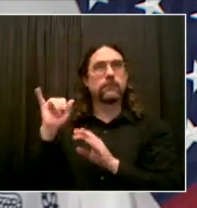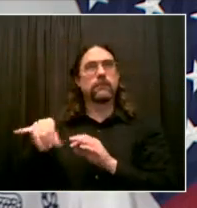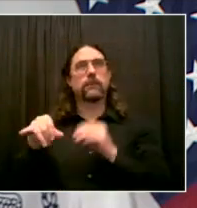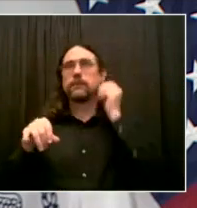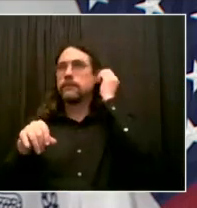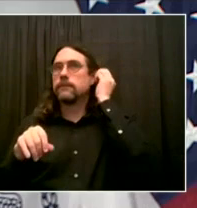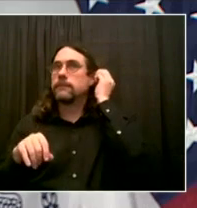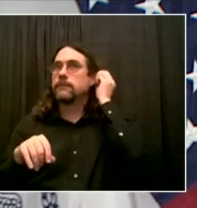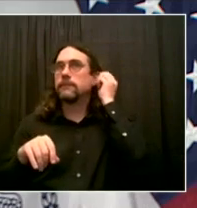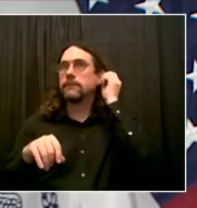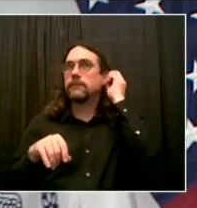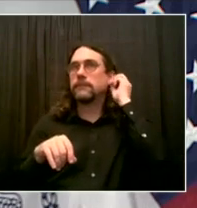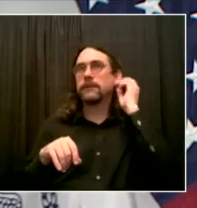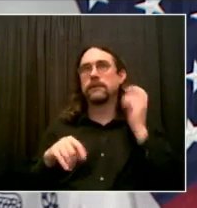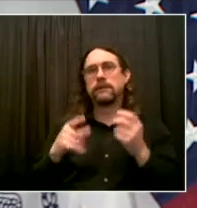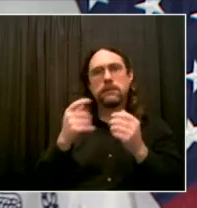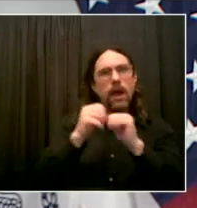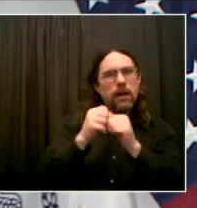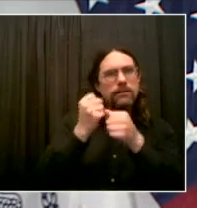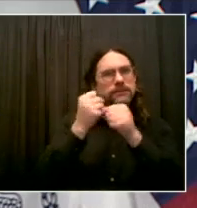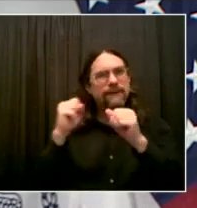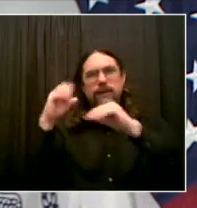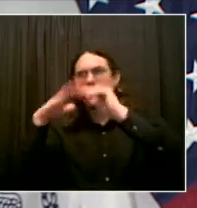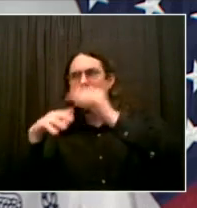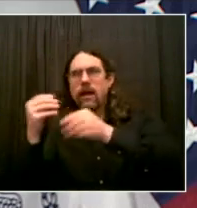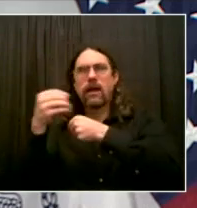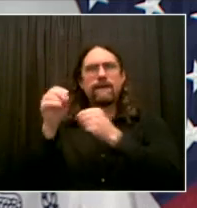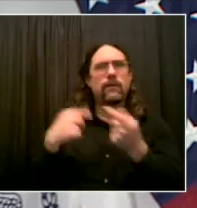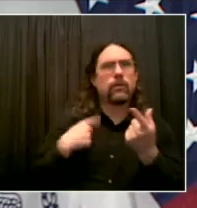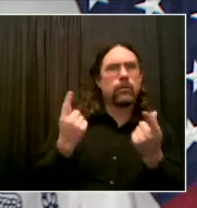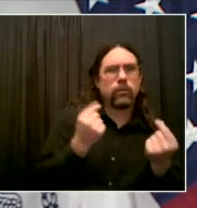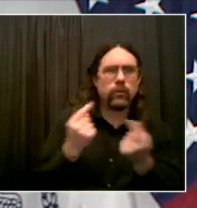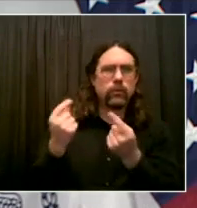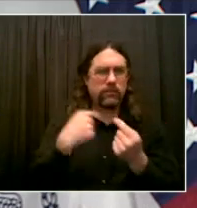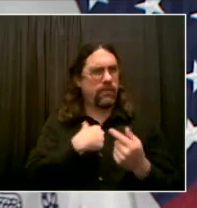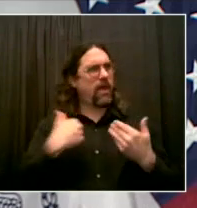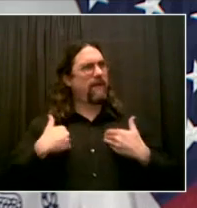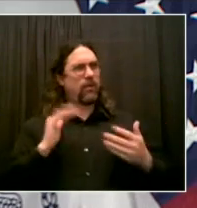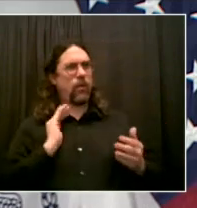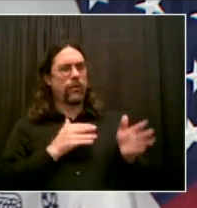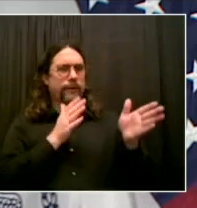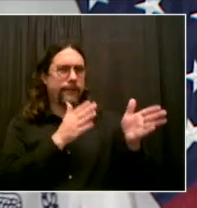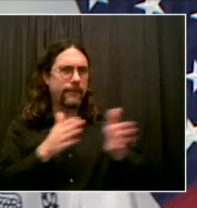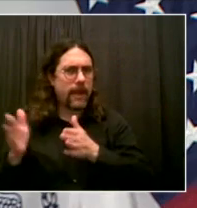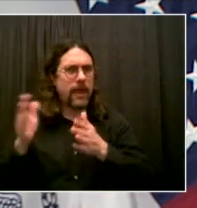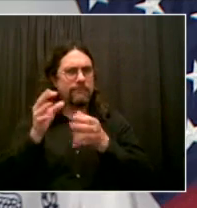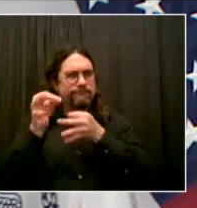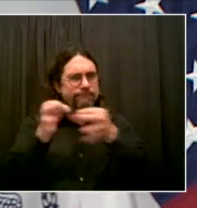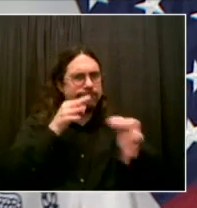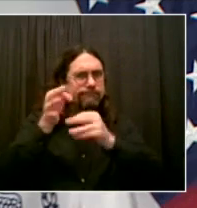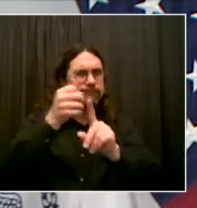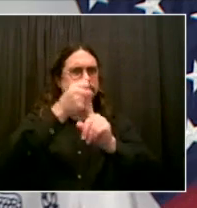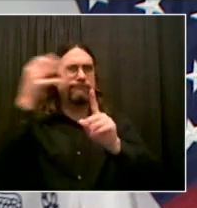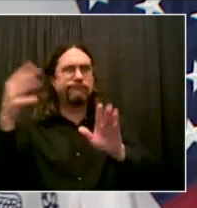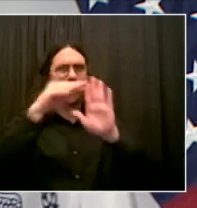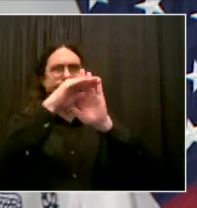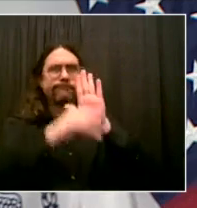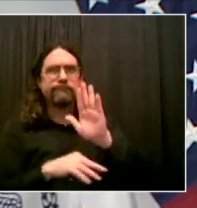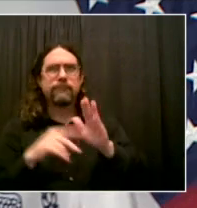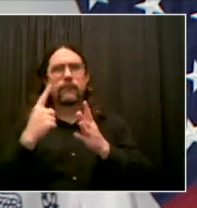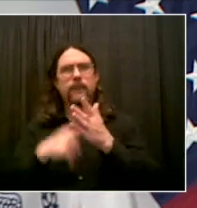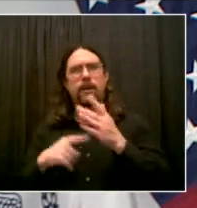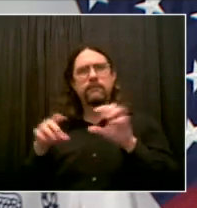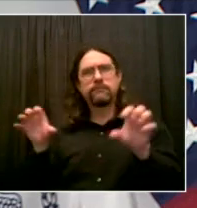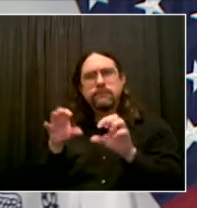done constantly, obviously the massive vaccination effort, the social distancing rules, the barriers that have been set